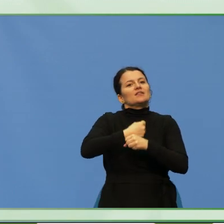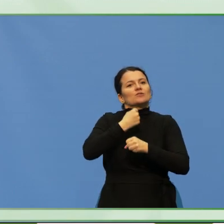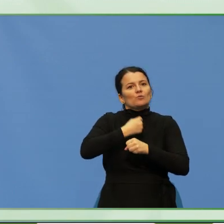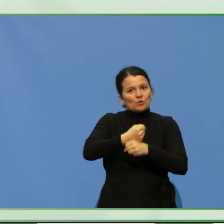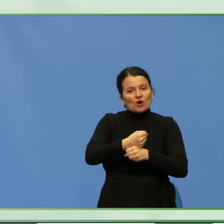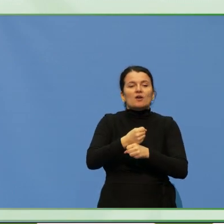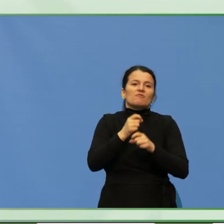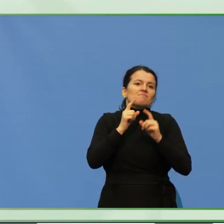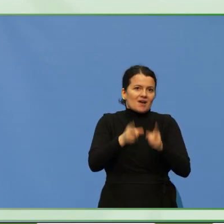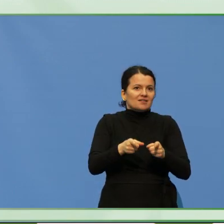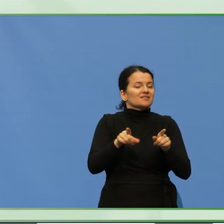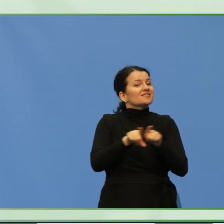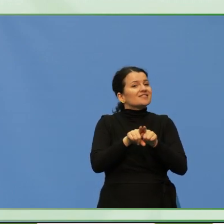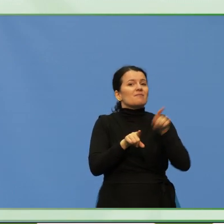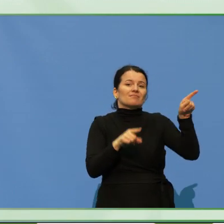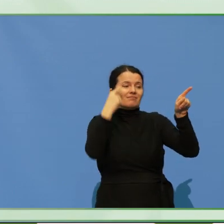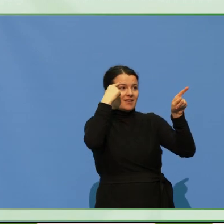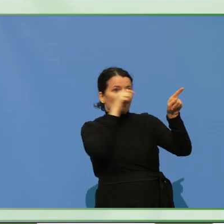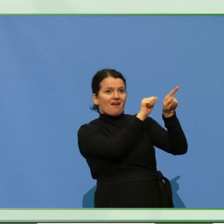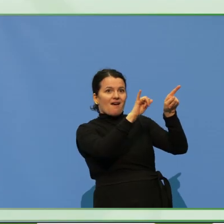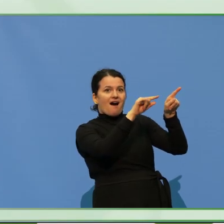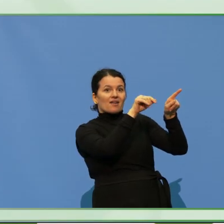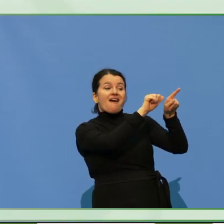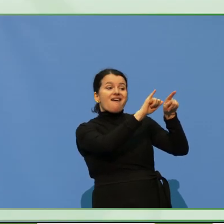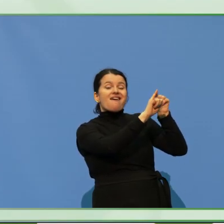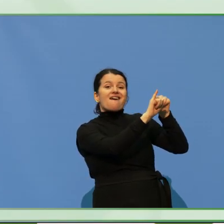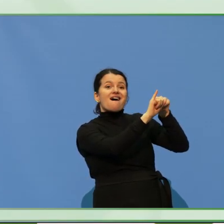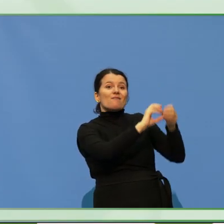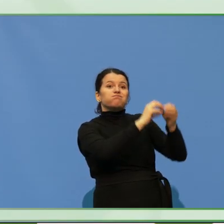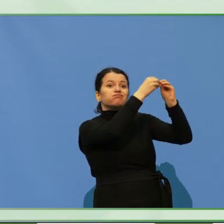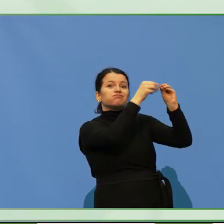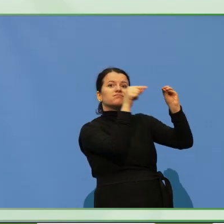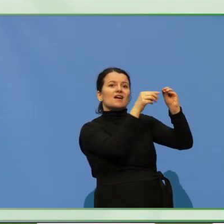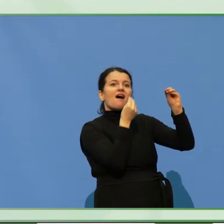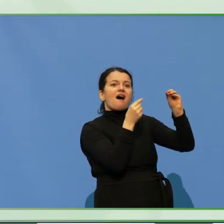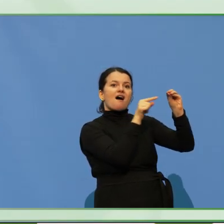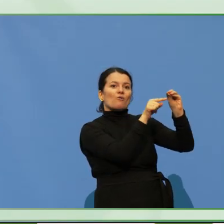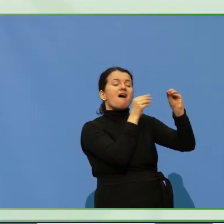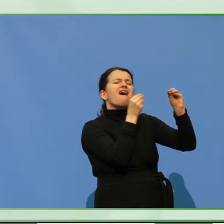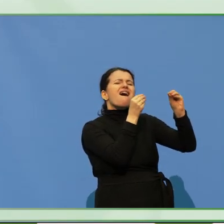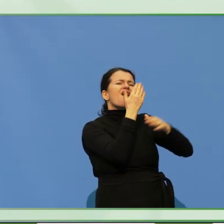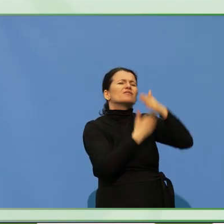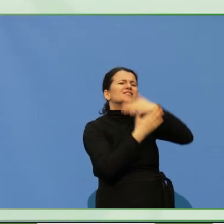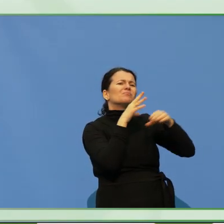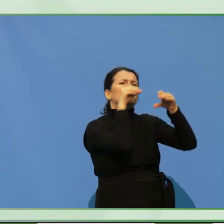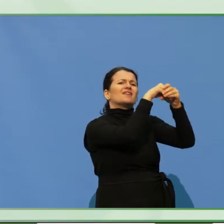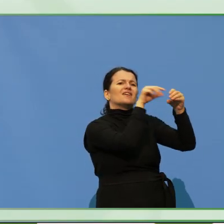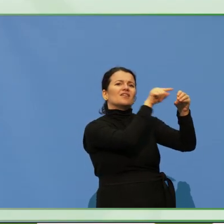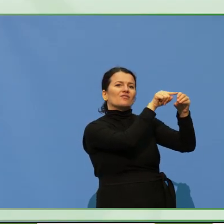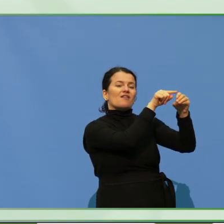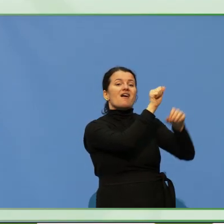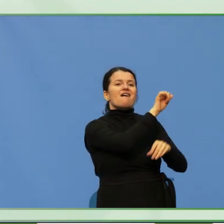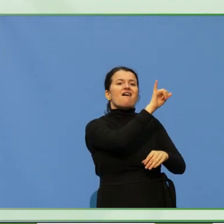and in terms of responsible AI and where we're at with the storytelling of representation of disabled people in AI imagery at Microsoft.